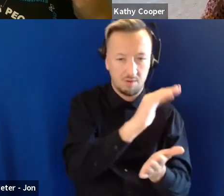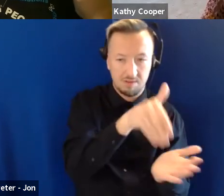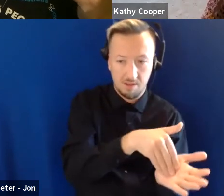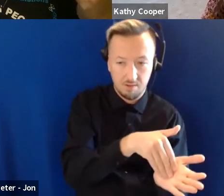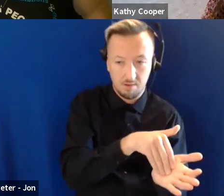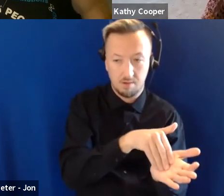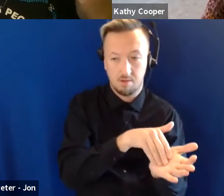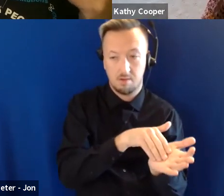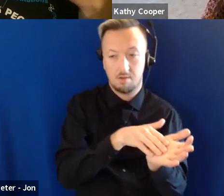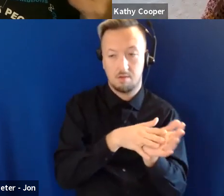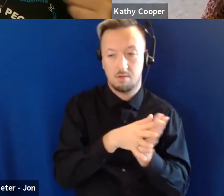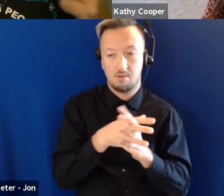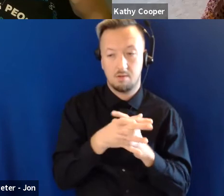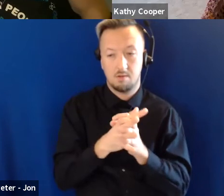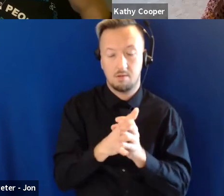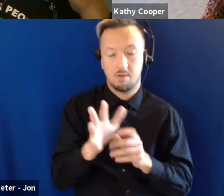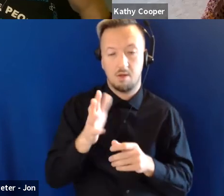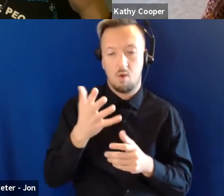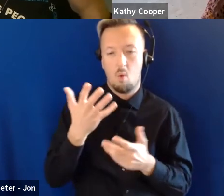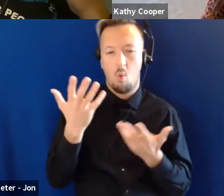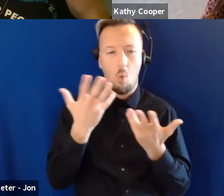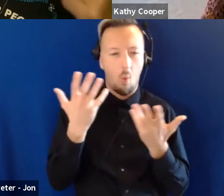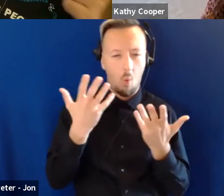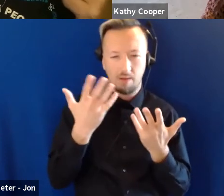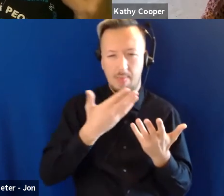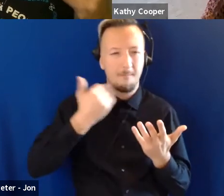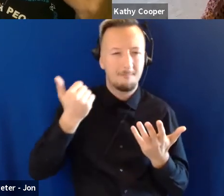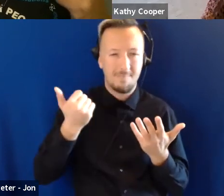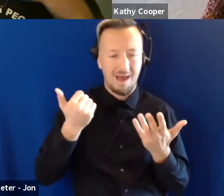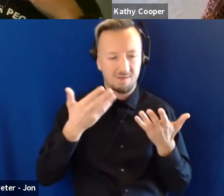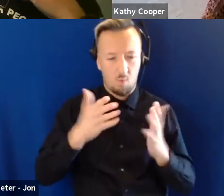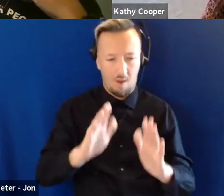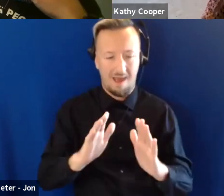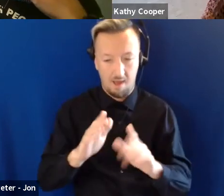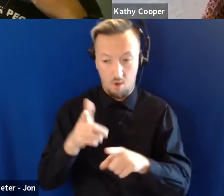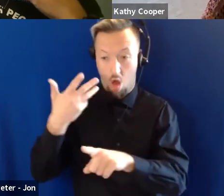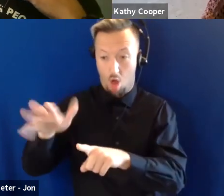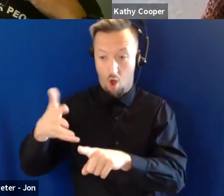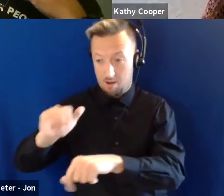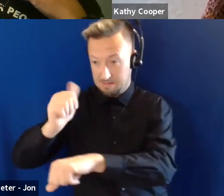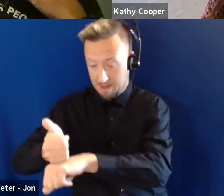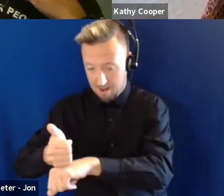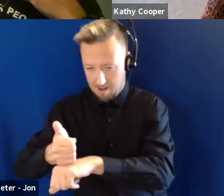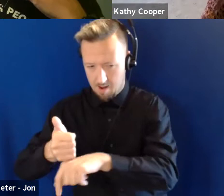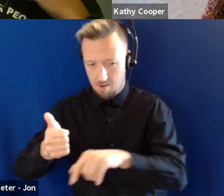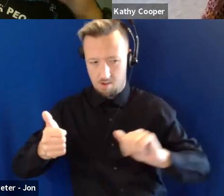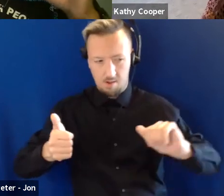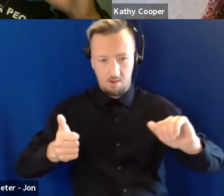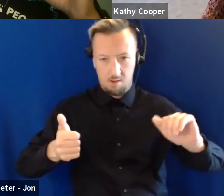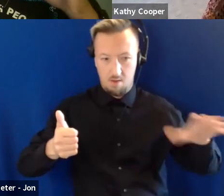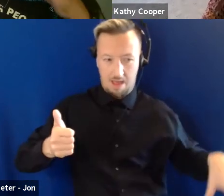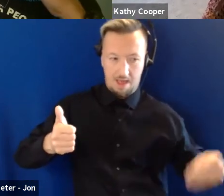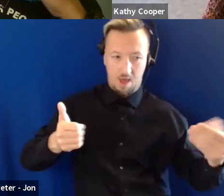sufficient funding look like in a formula that sees to it that the existing center can serve the